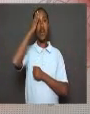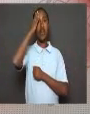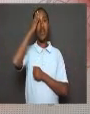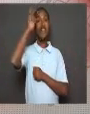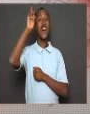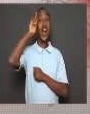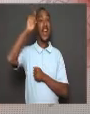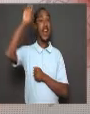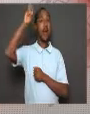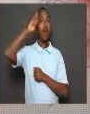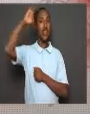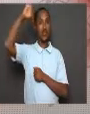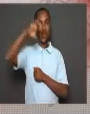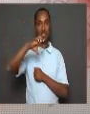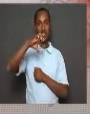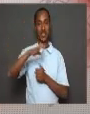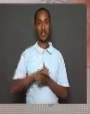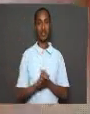van der Waals forces.